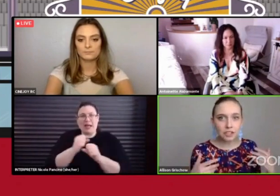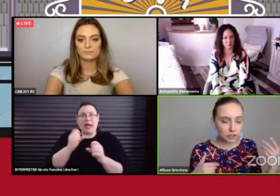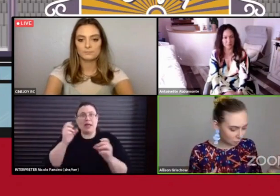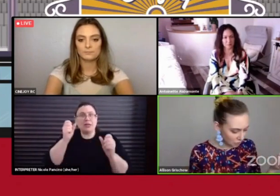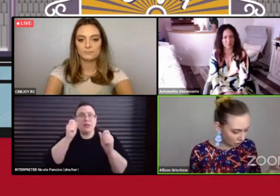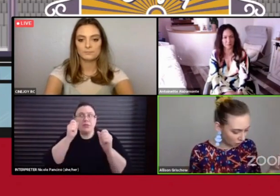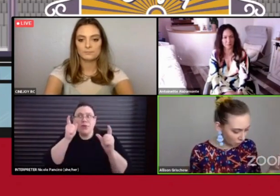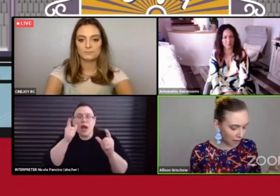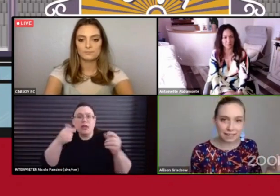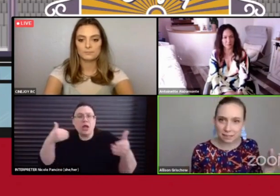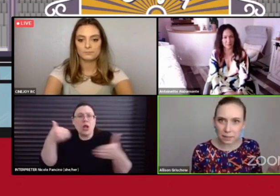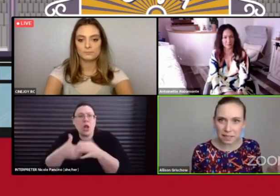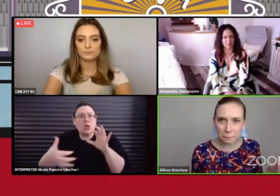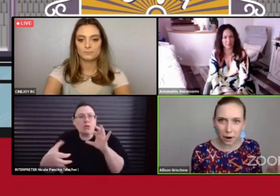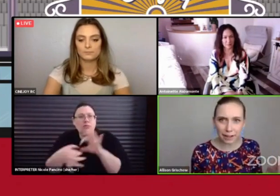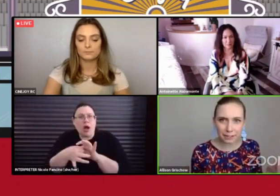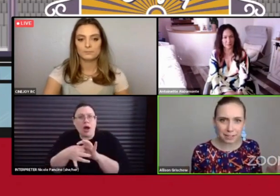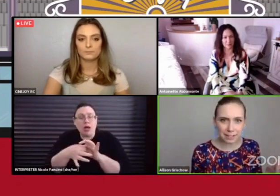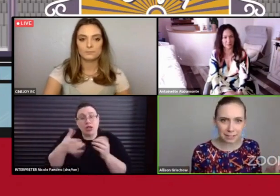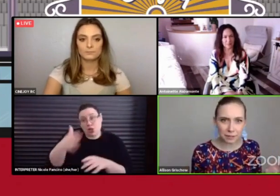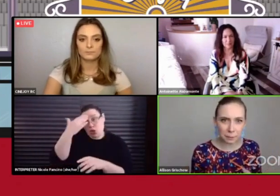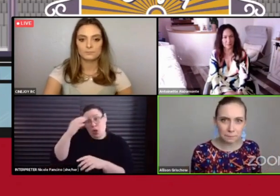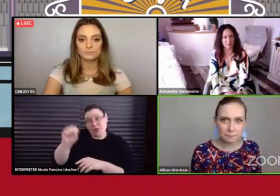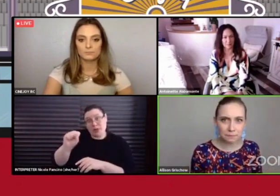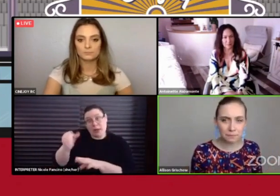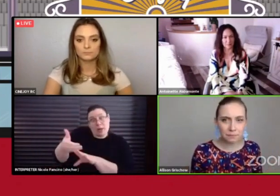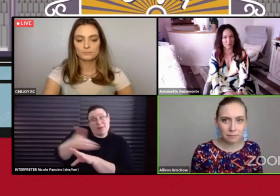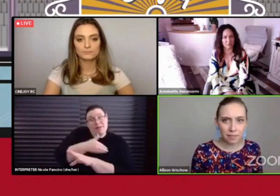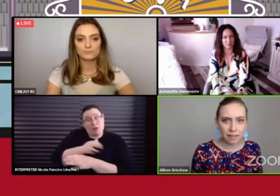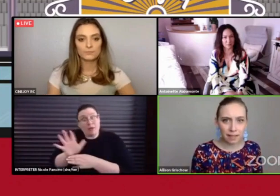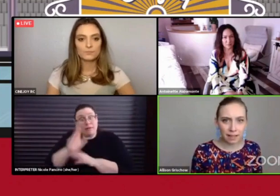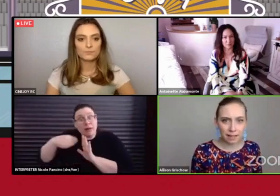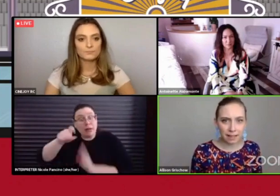did you know sabina prior to this film